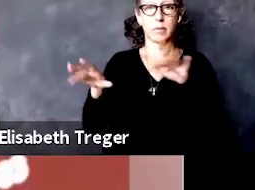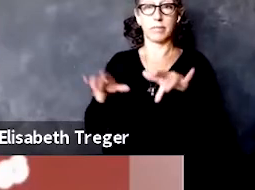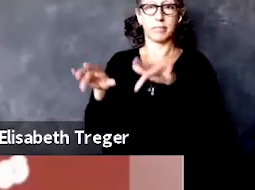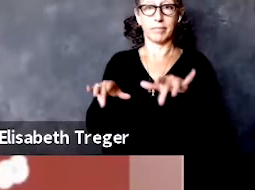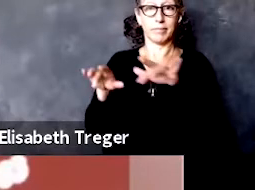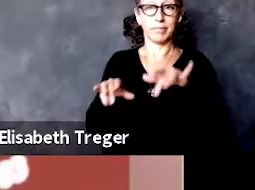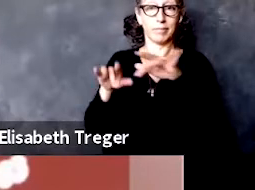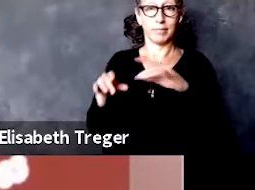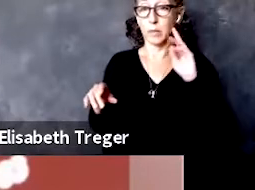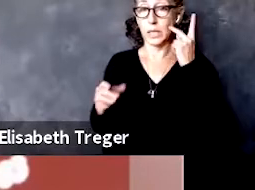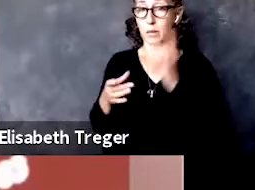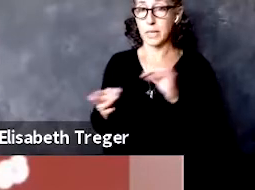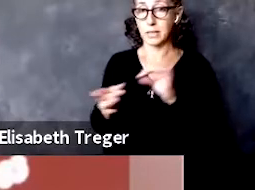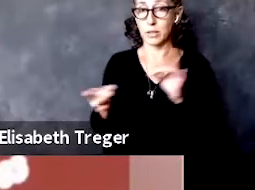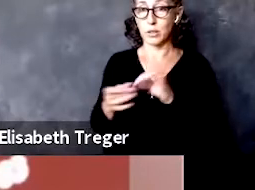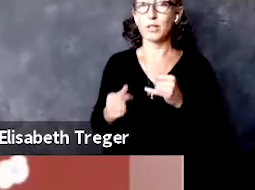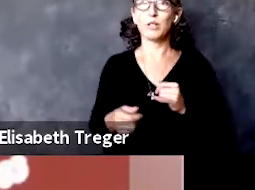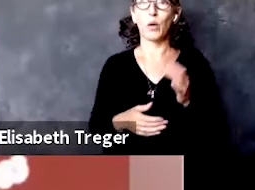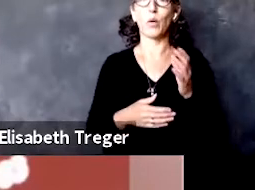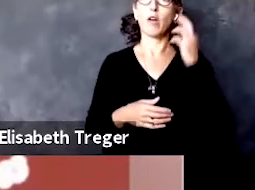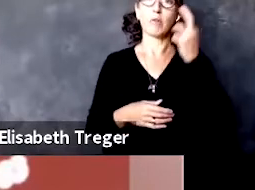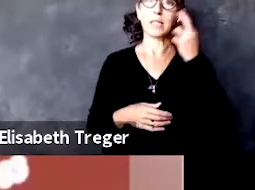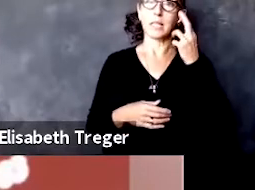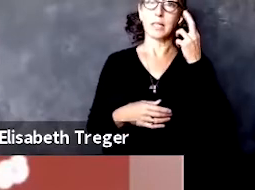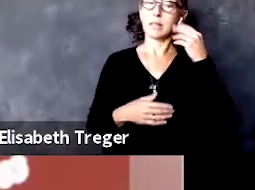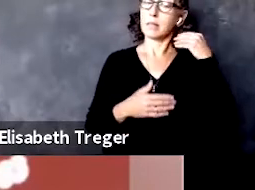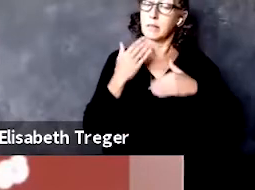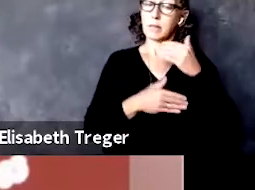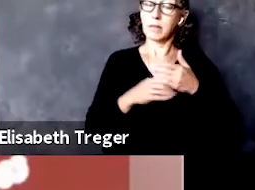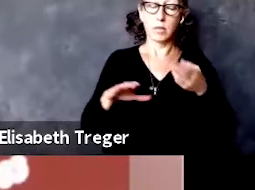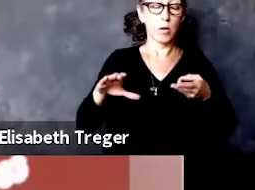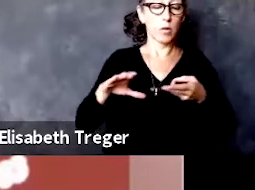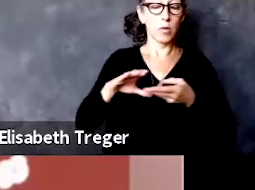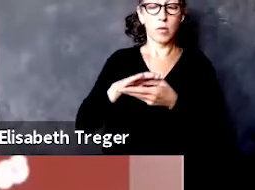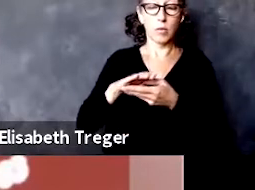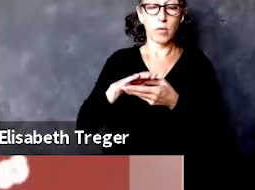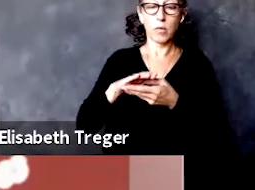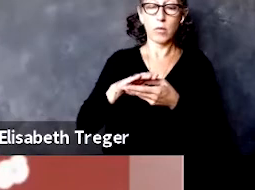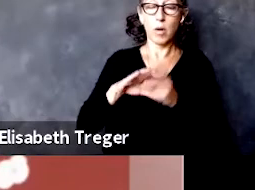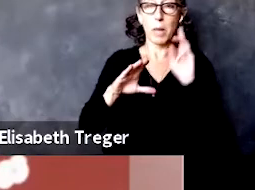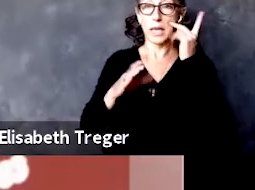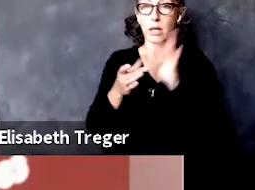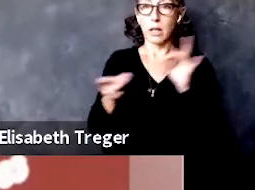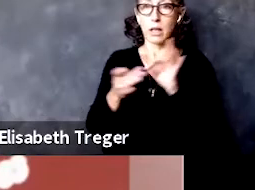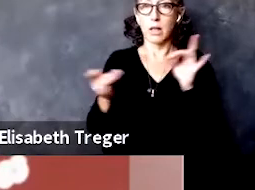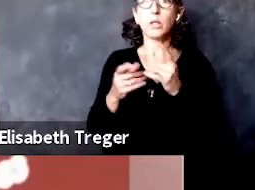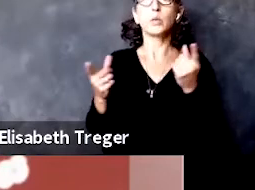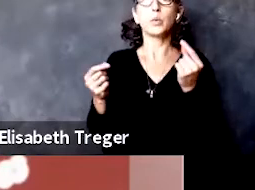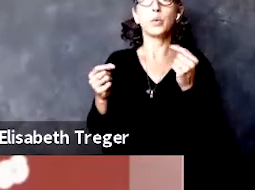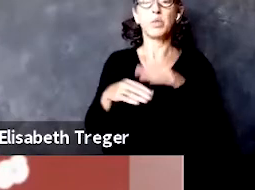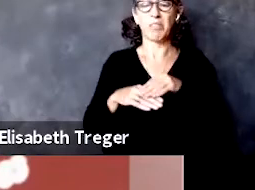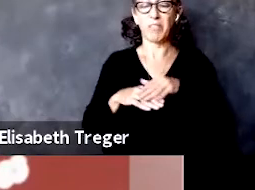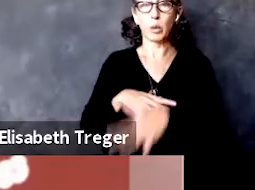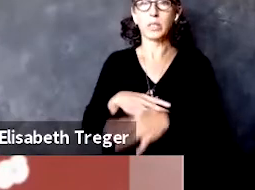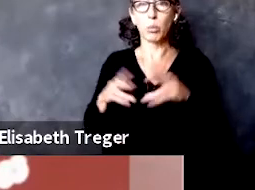normally engaged during reasoning. What we saw instead was a network of emotions lighting